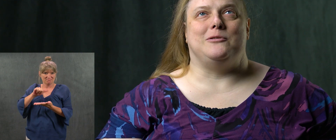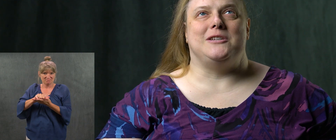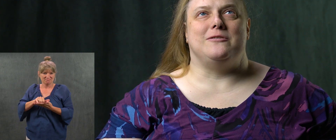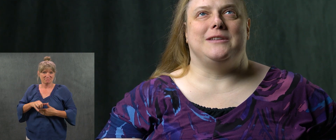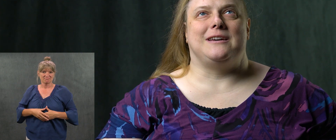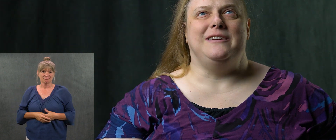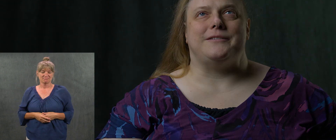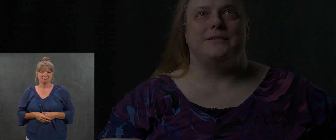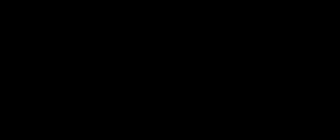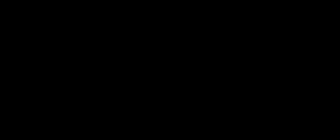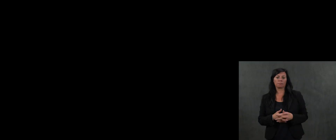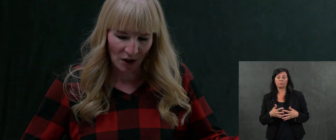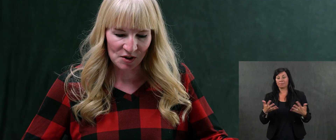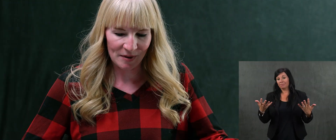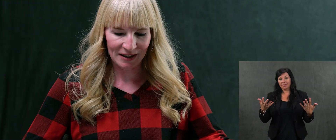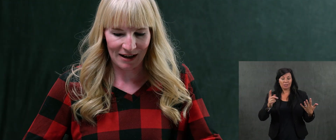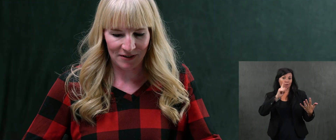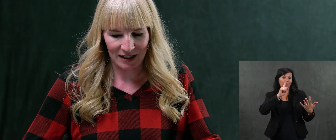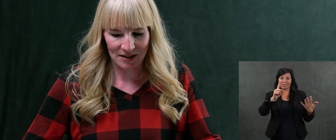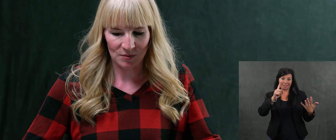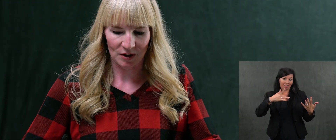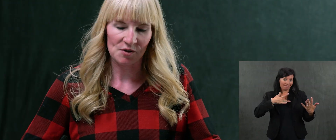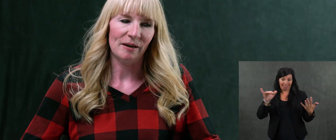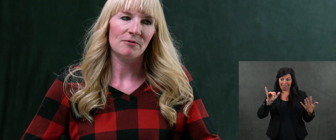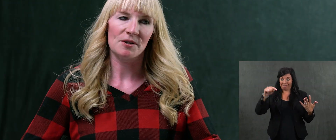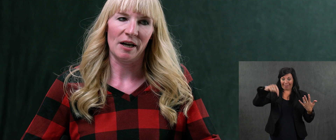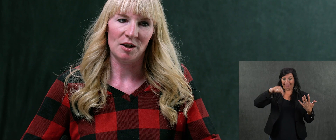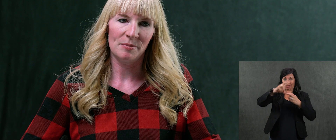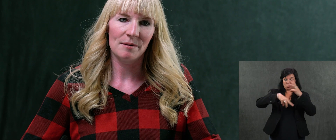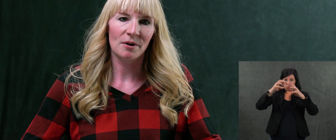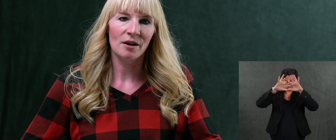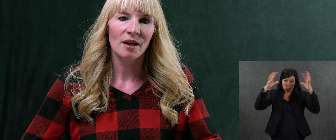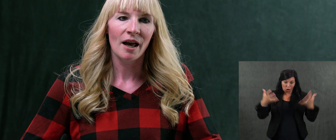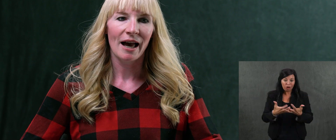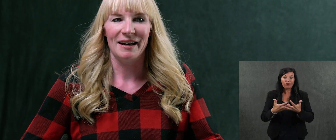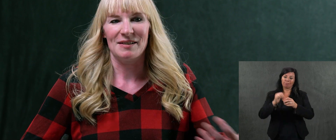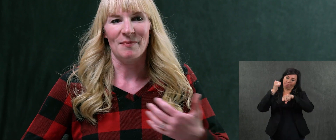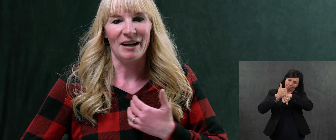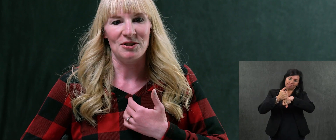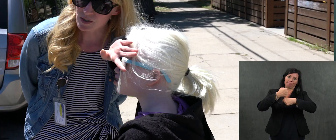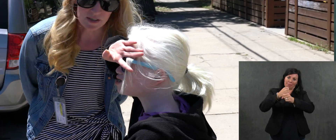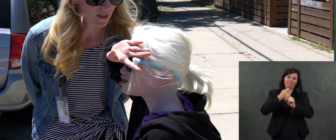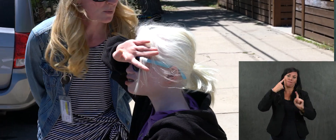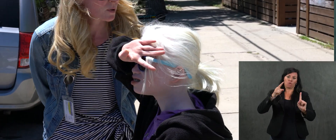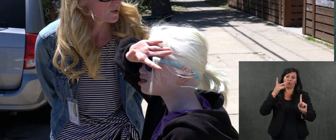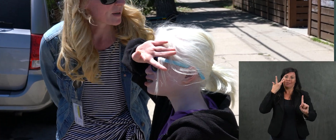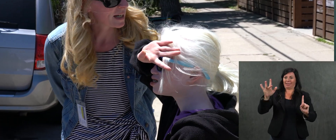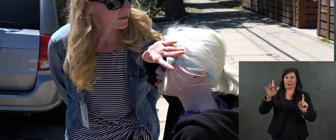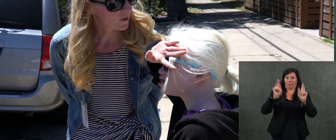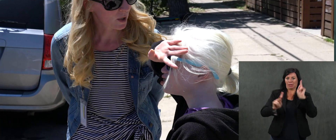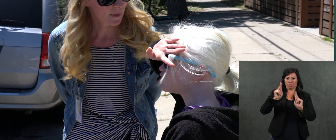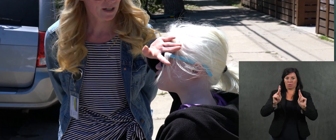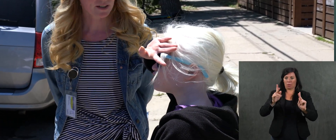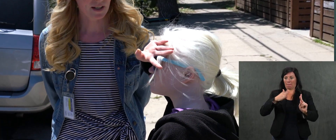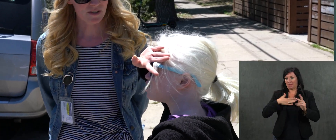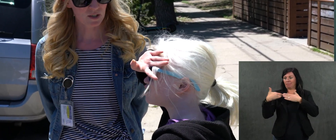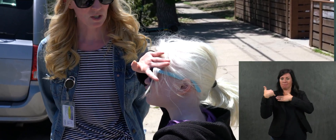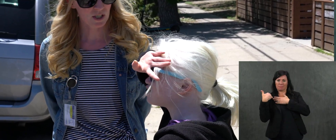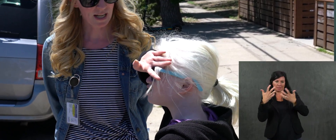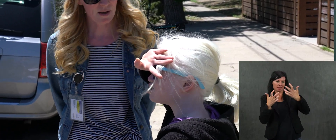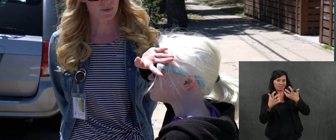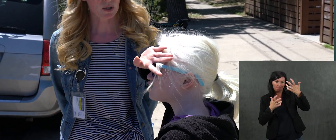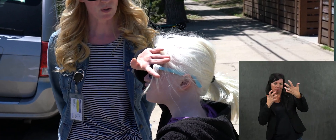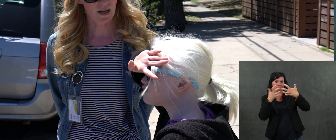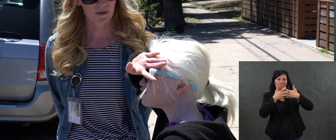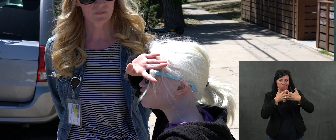lot of people just don't think it is. Robin. Ultimately, I feel like this world is made for sighted people, and it's my job to find ways to fit into it